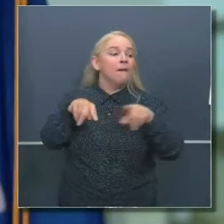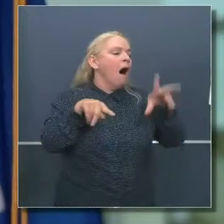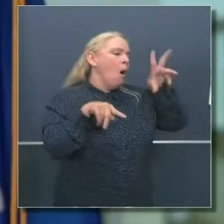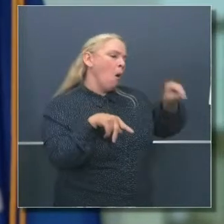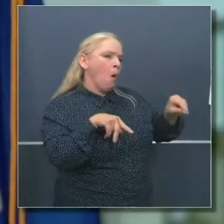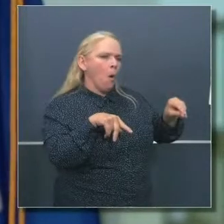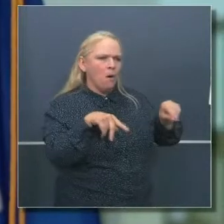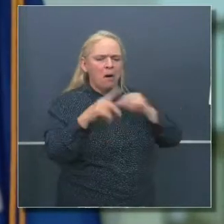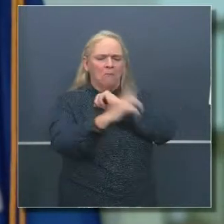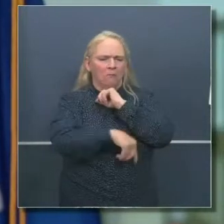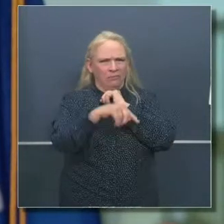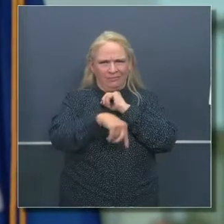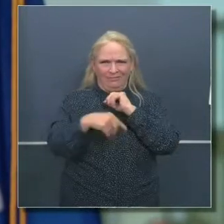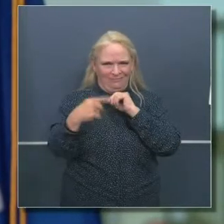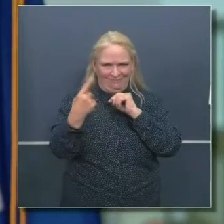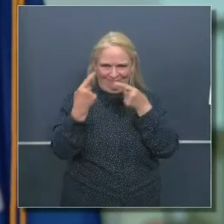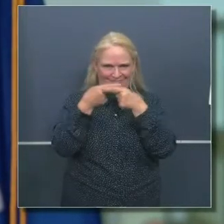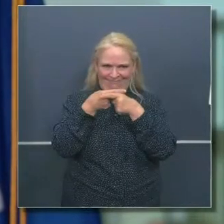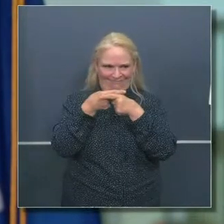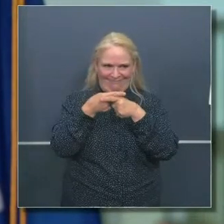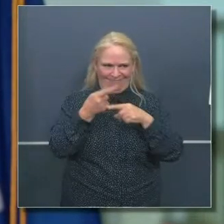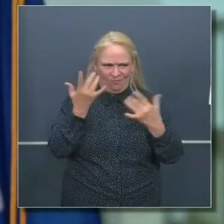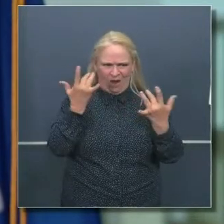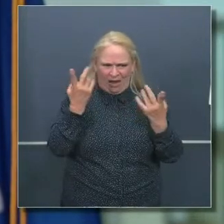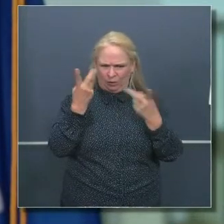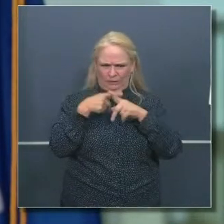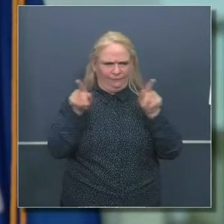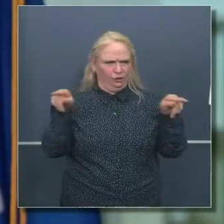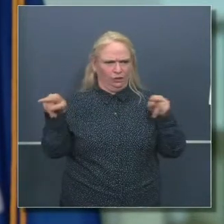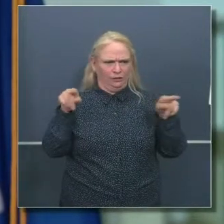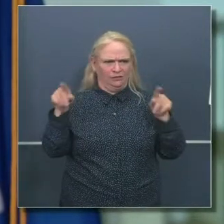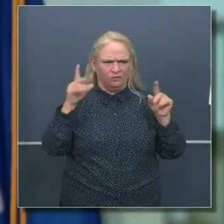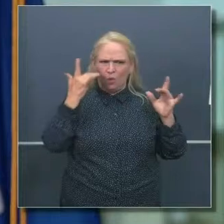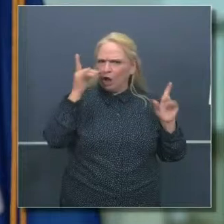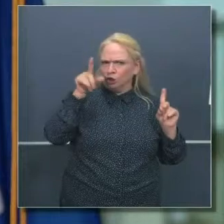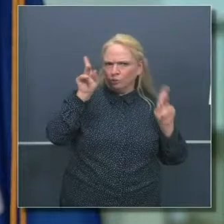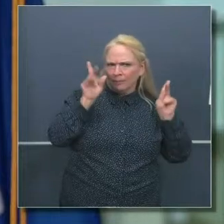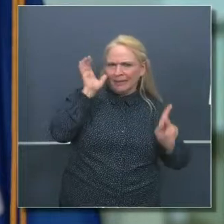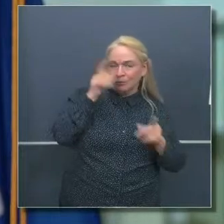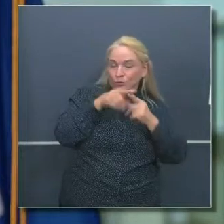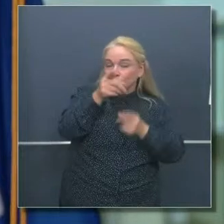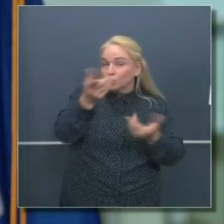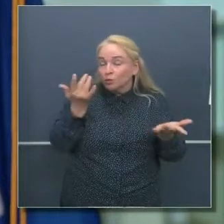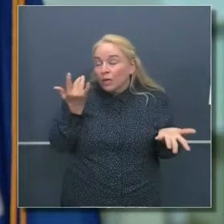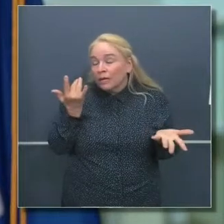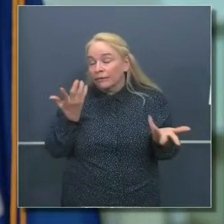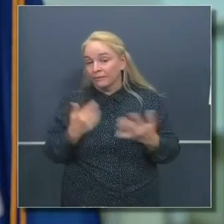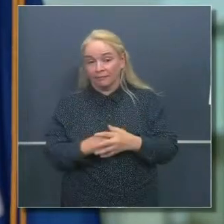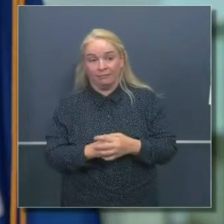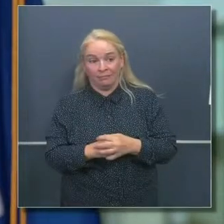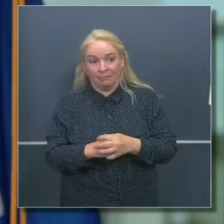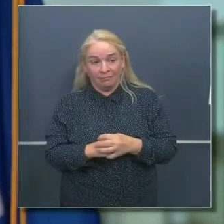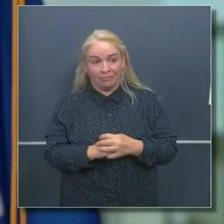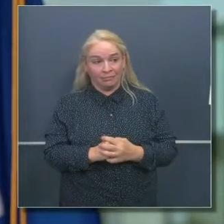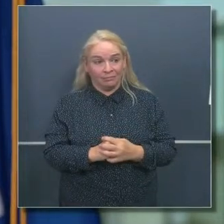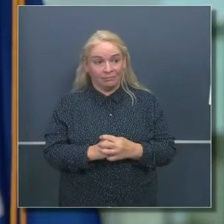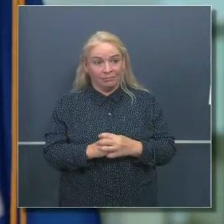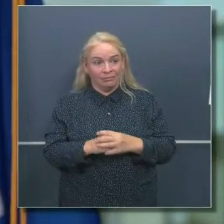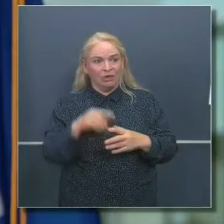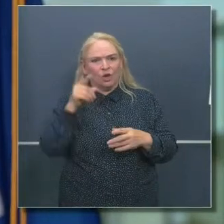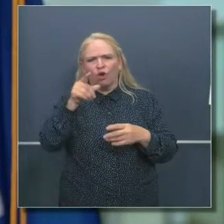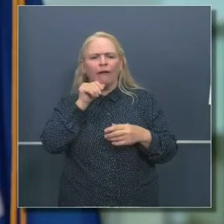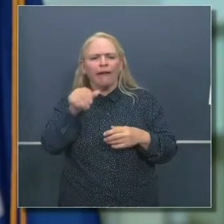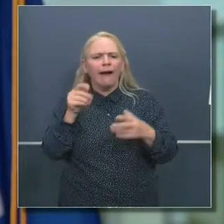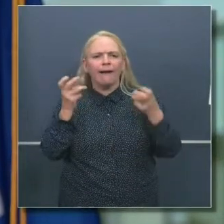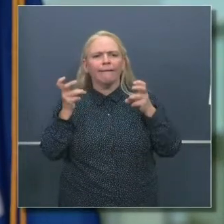for people why they should listen to these messages when they do see that happening and no one getting tickets, no one even being told to enforce the mask